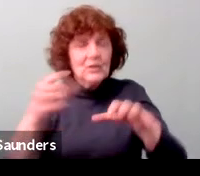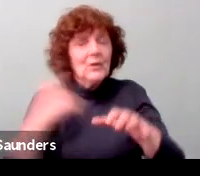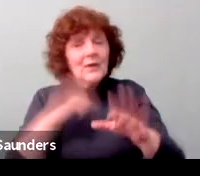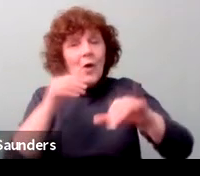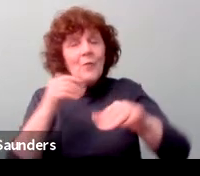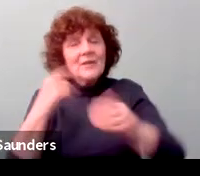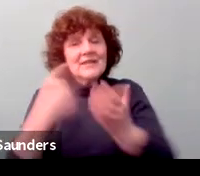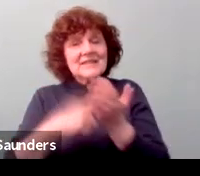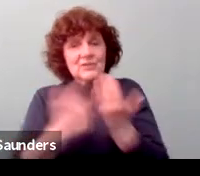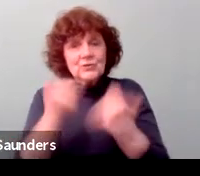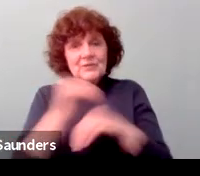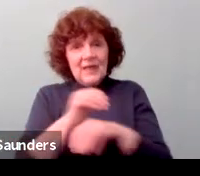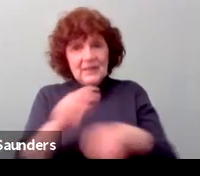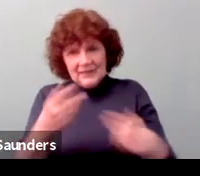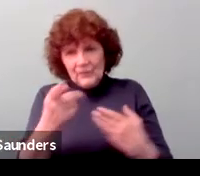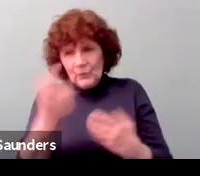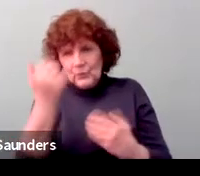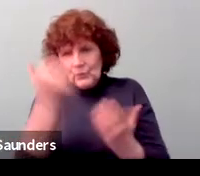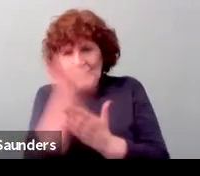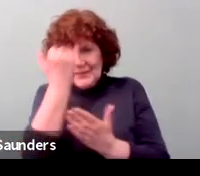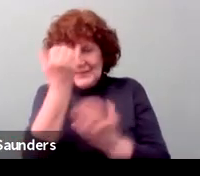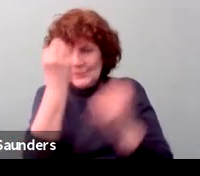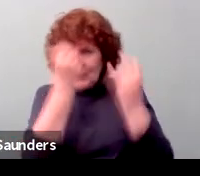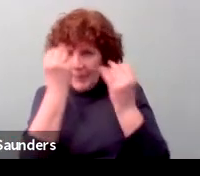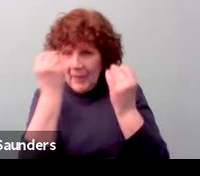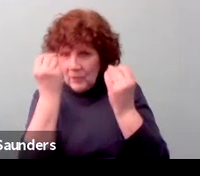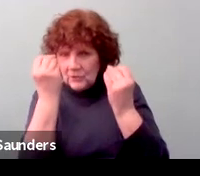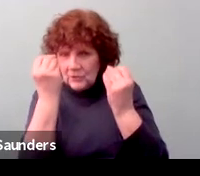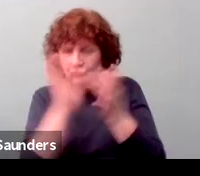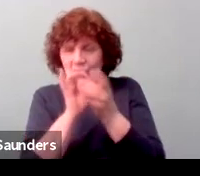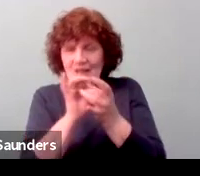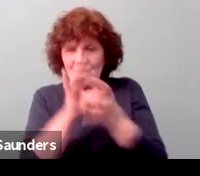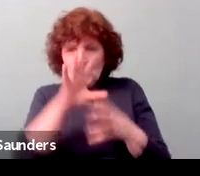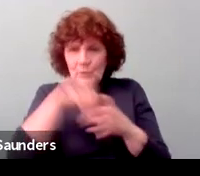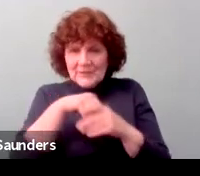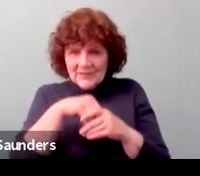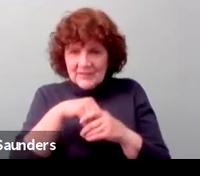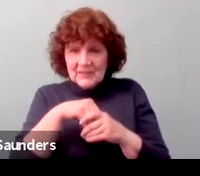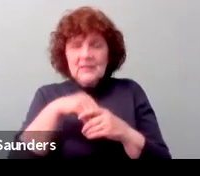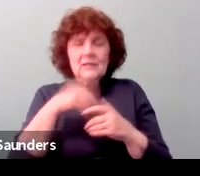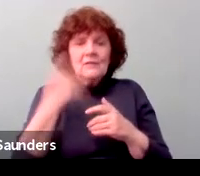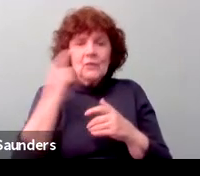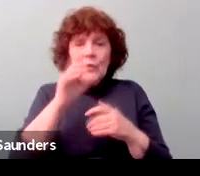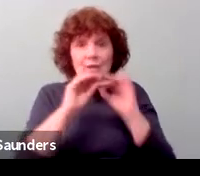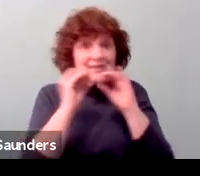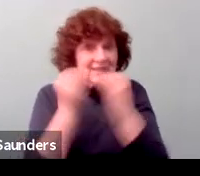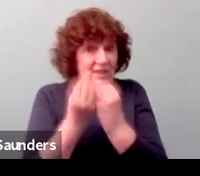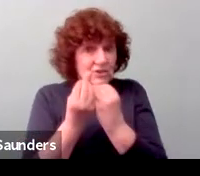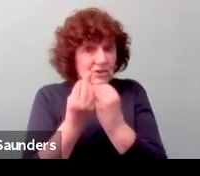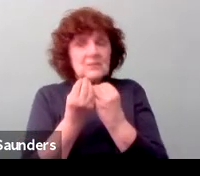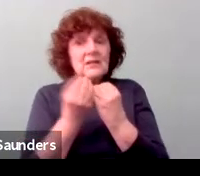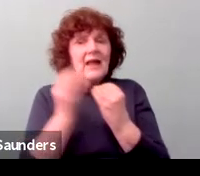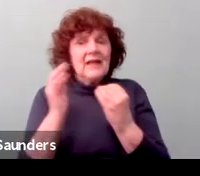conversation brought new ideas for you to think about around inclusivity at your organization and in our